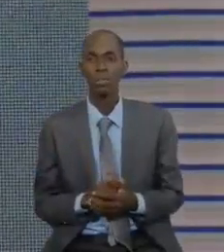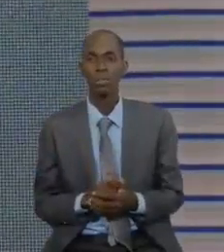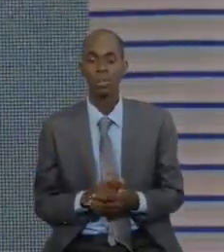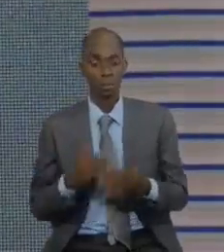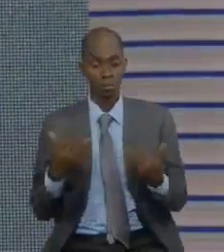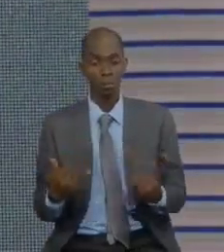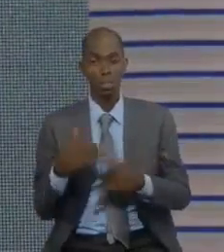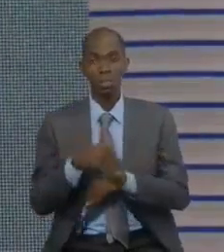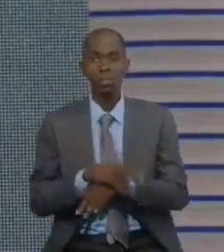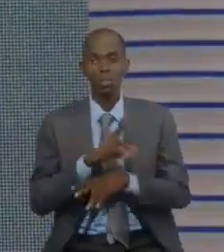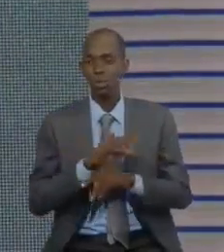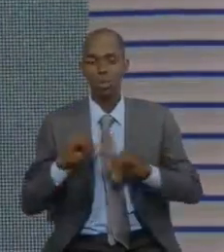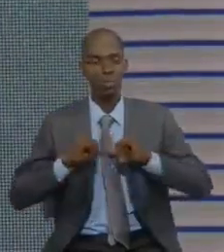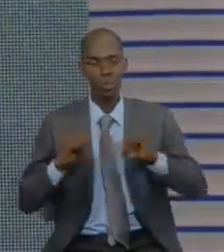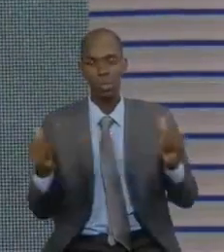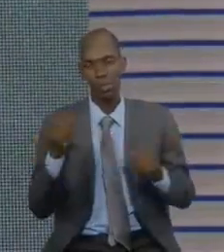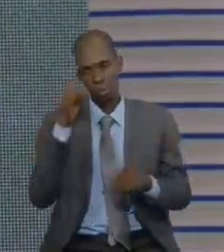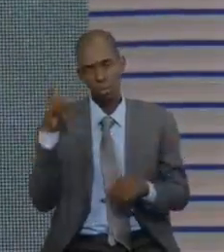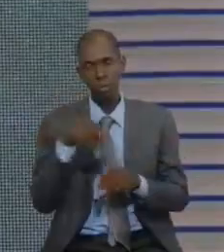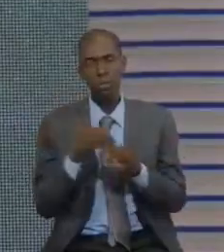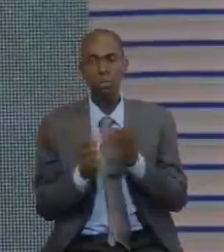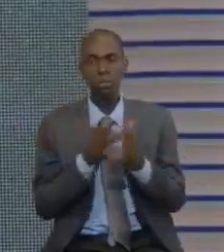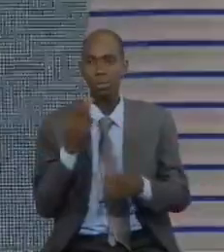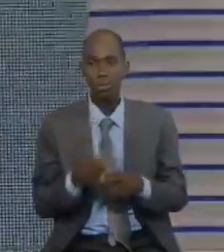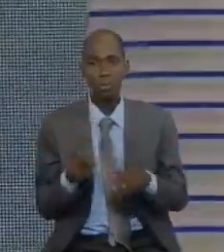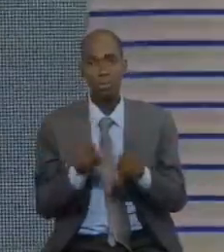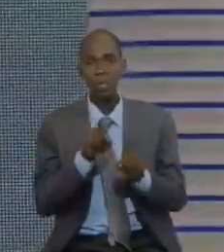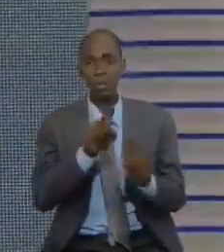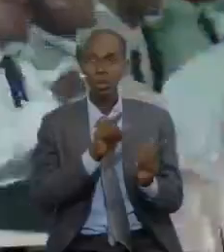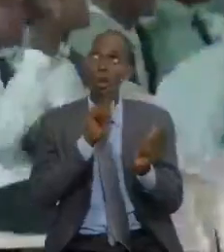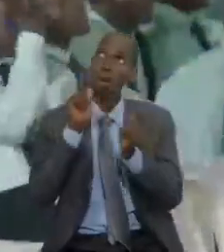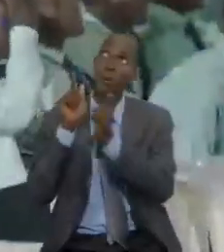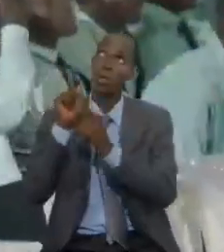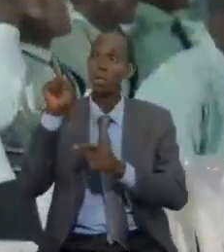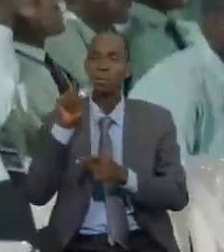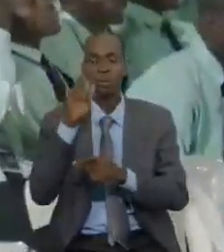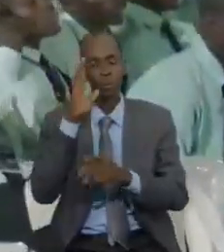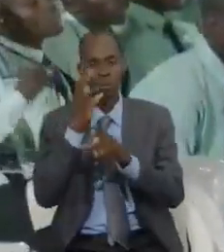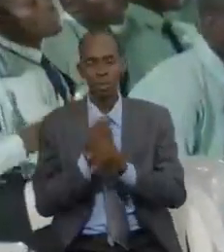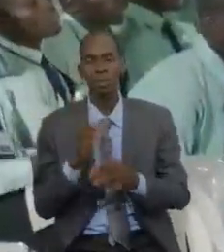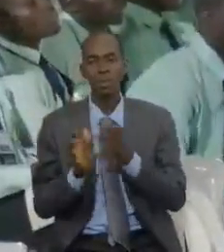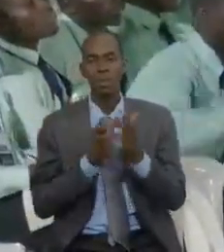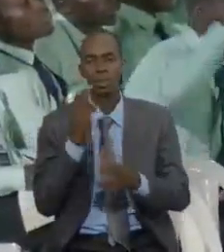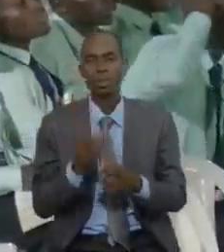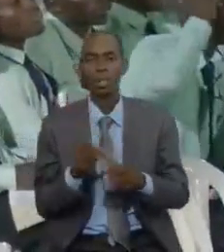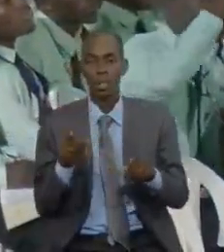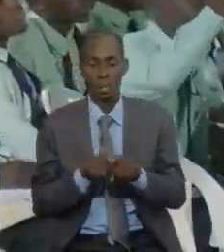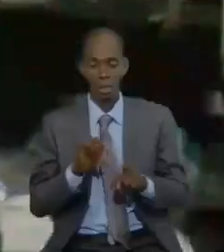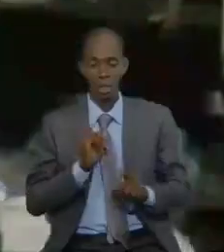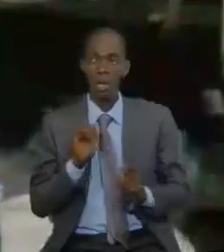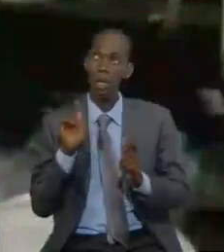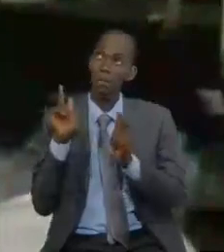Tonight, no denial. As you come, you receive. As you come, you